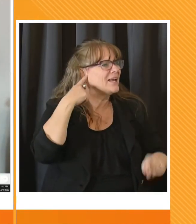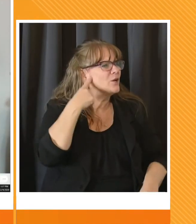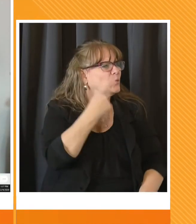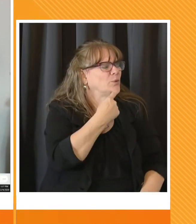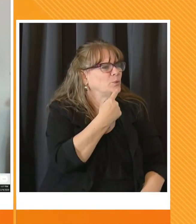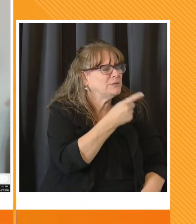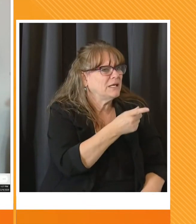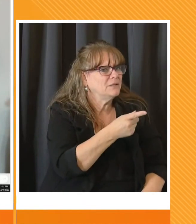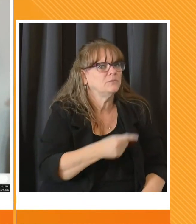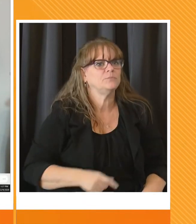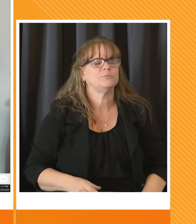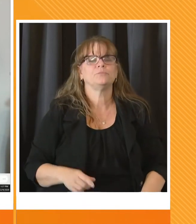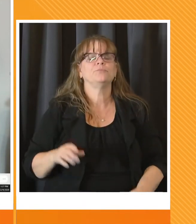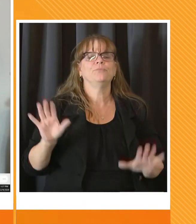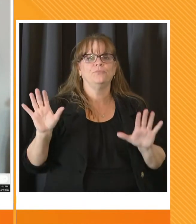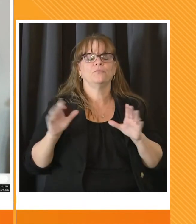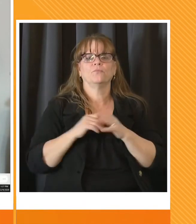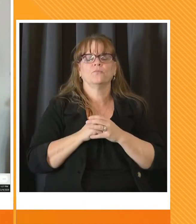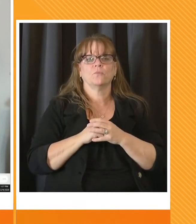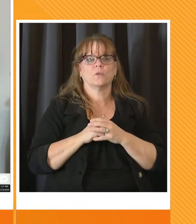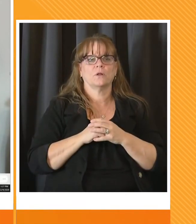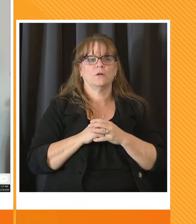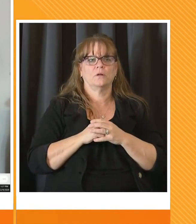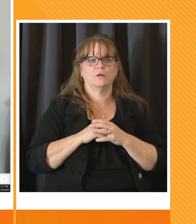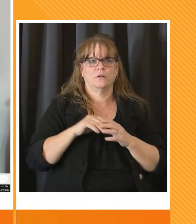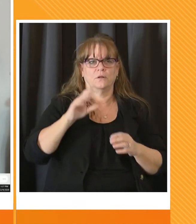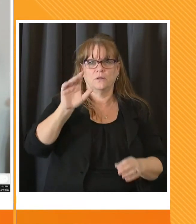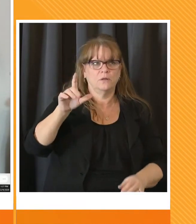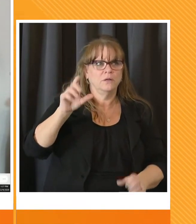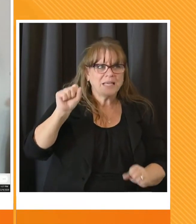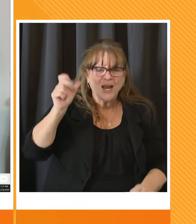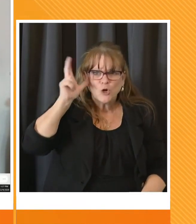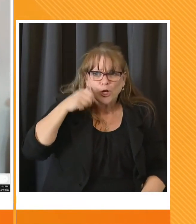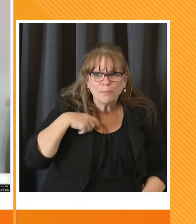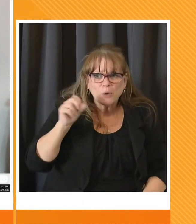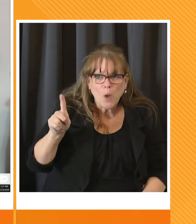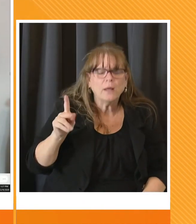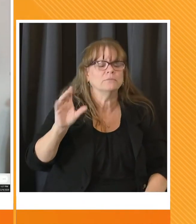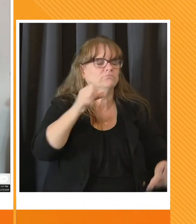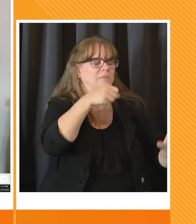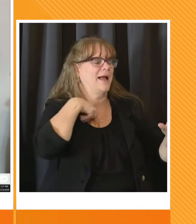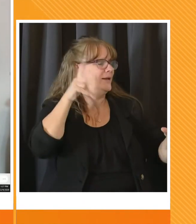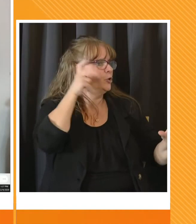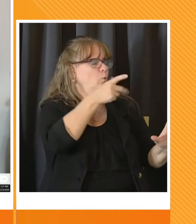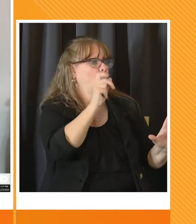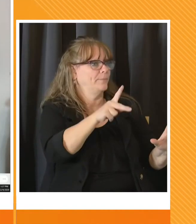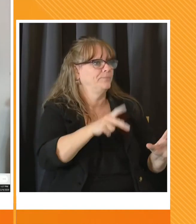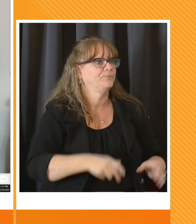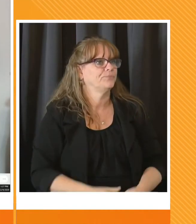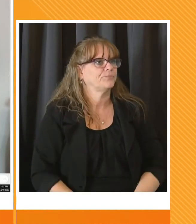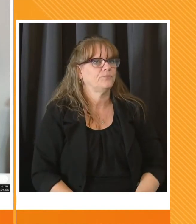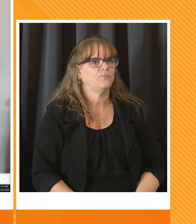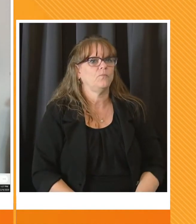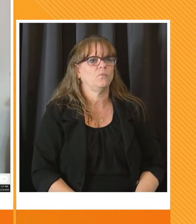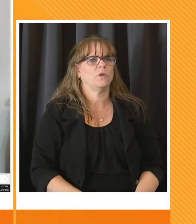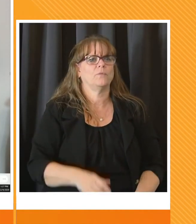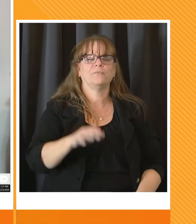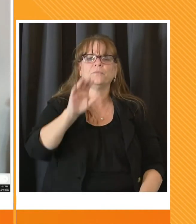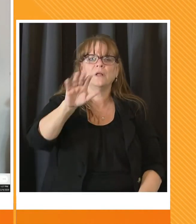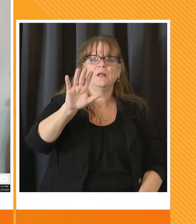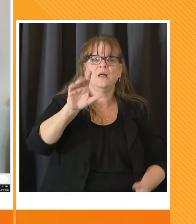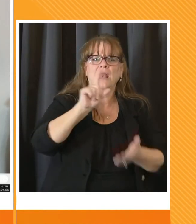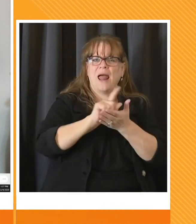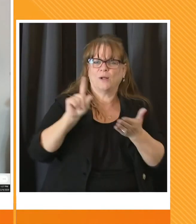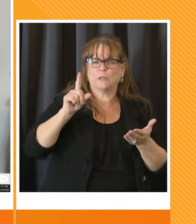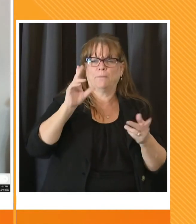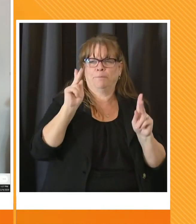hear me? Yes, go ahead. Okay. Governor, I know there was some confusion last week about where prisoners